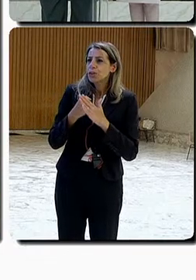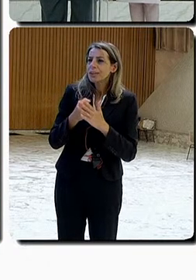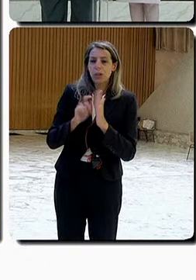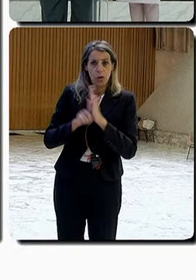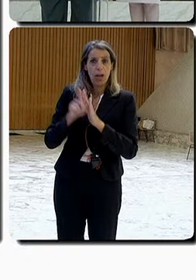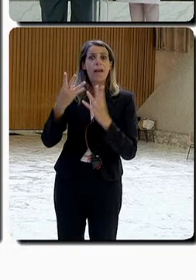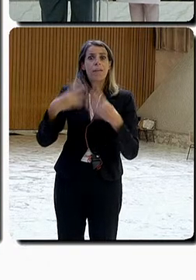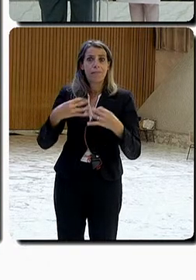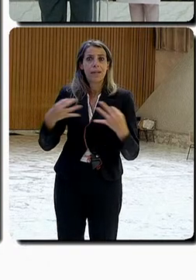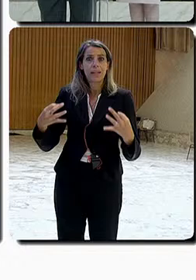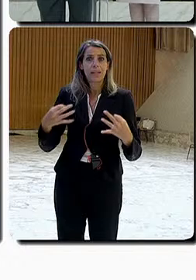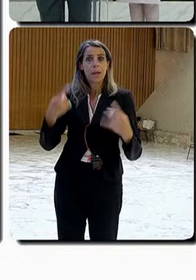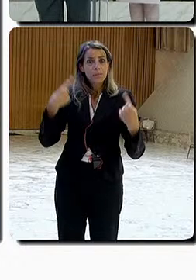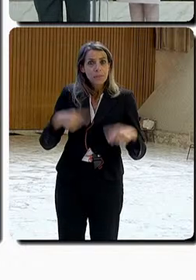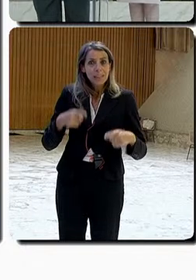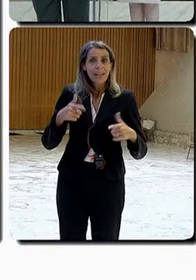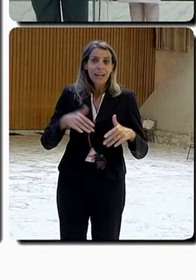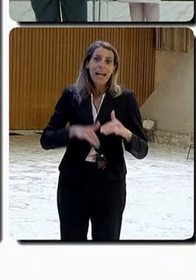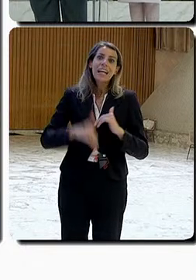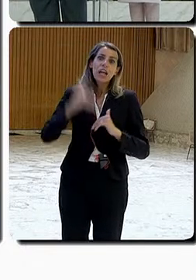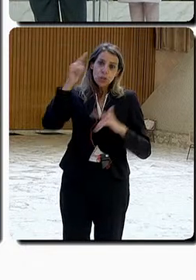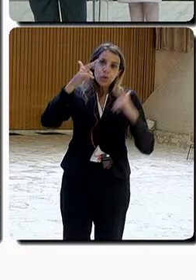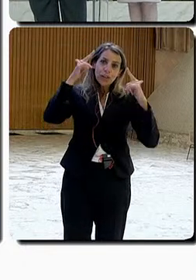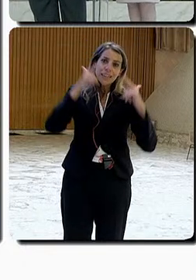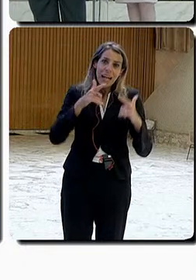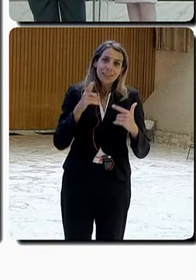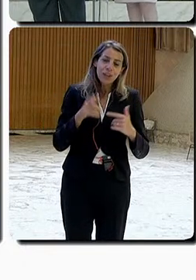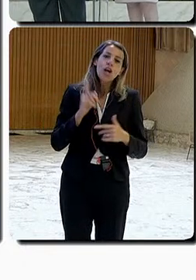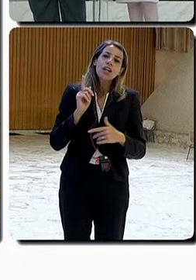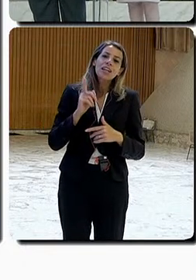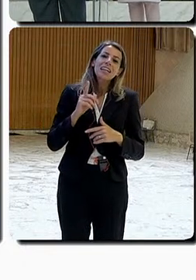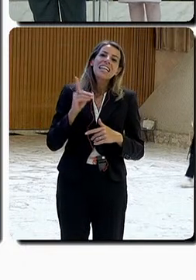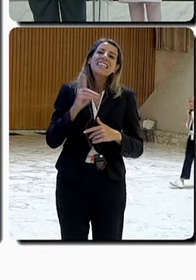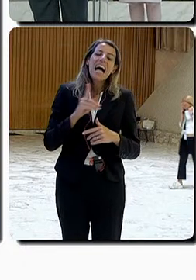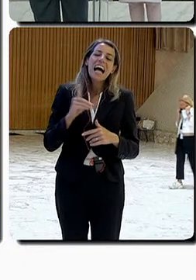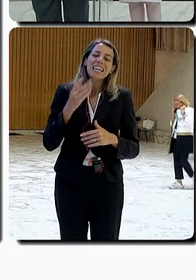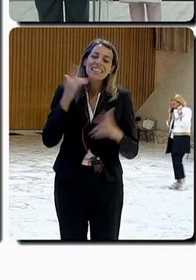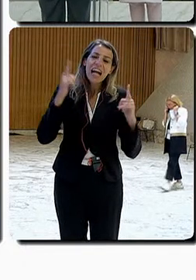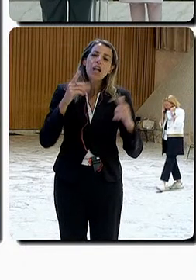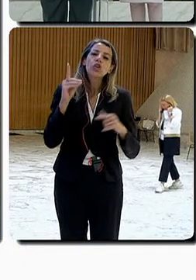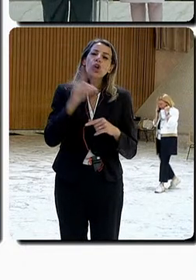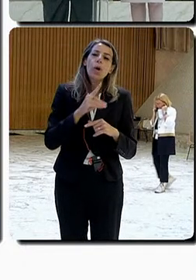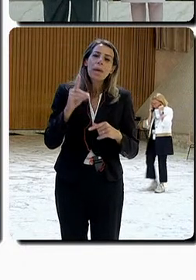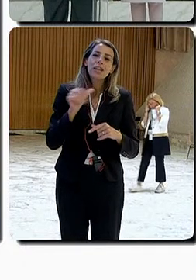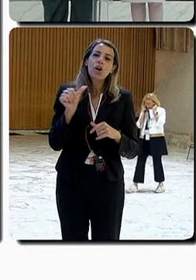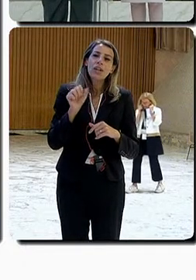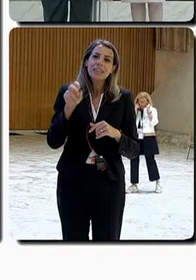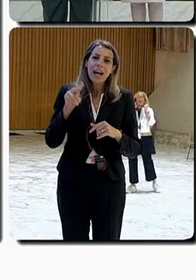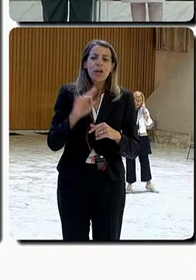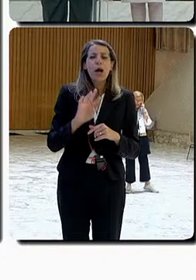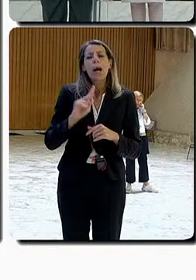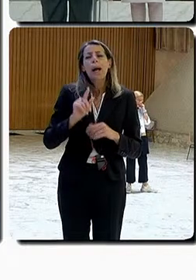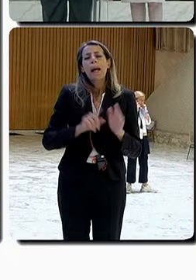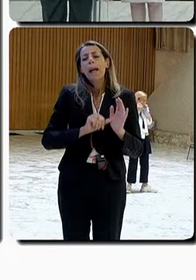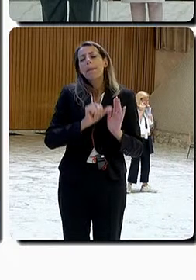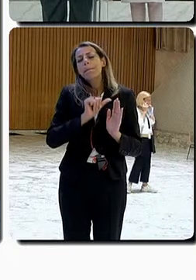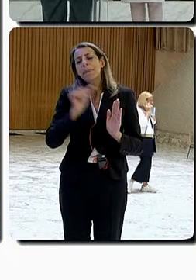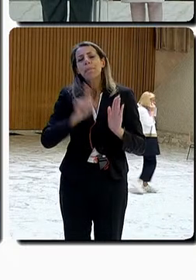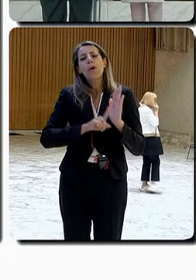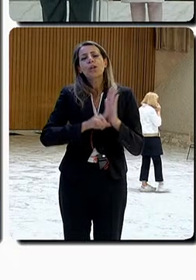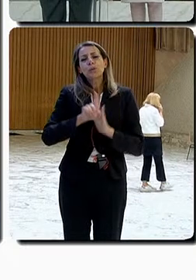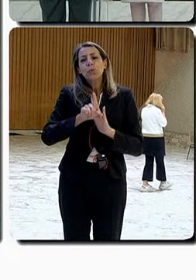Bosco's student, Saint Dominic Savio, is considered the first fruit of the preventive system. We describe discipleship discipline at length in our